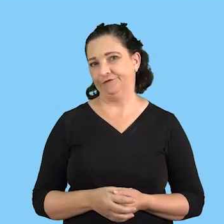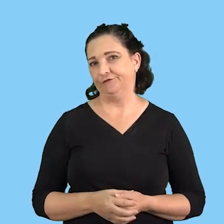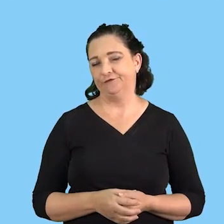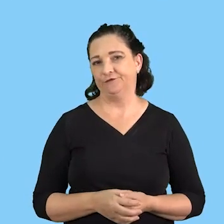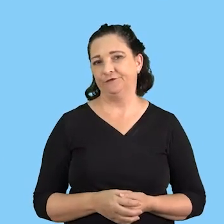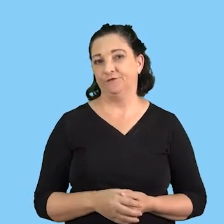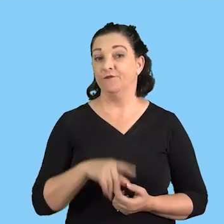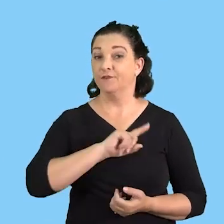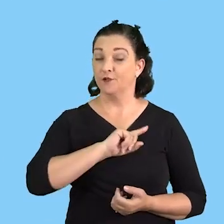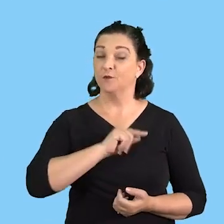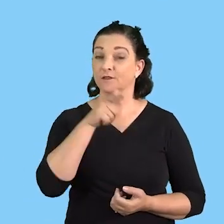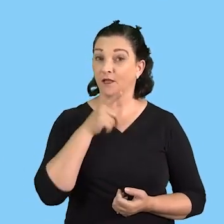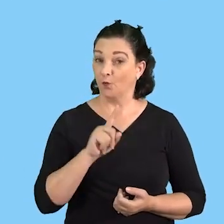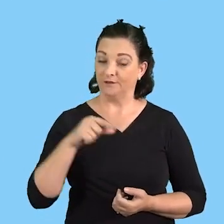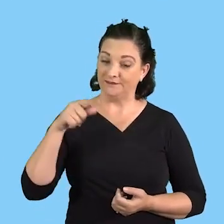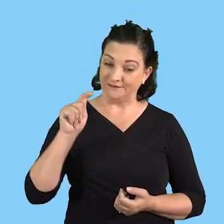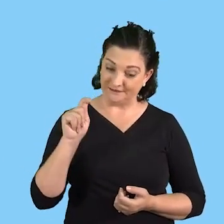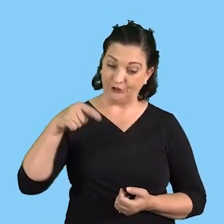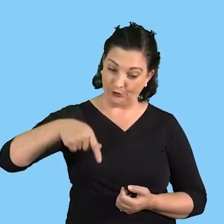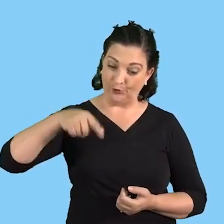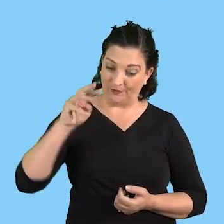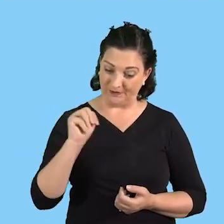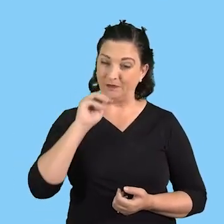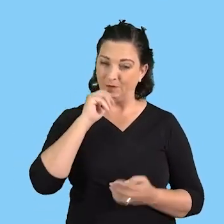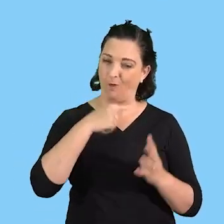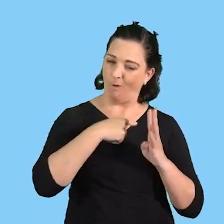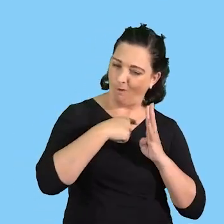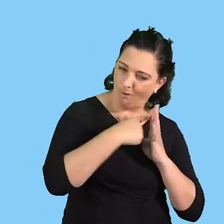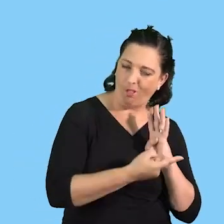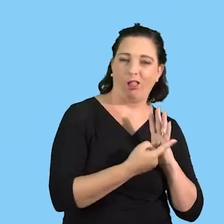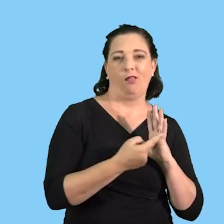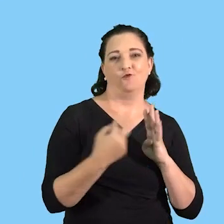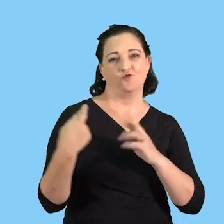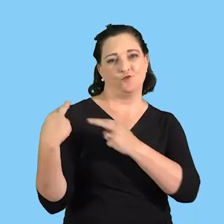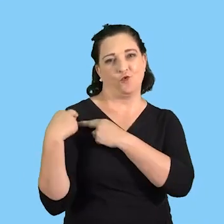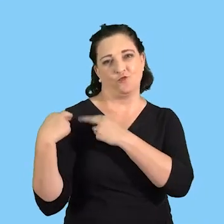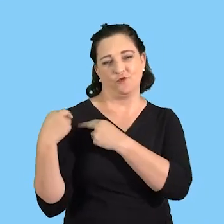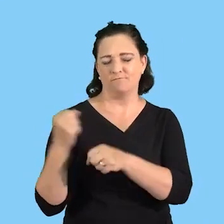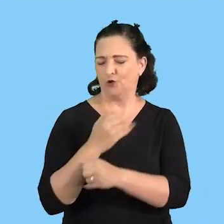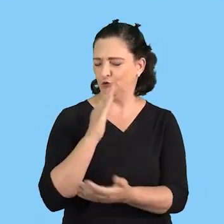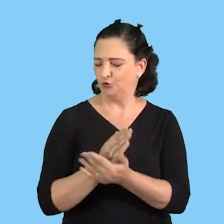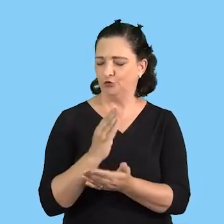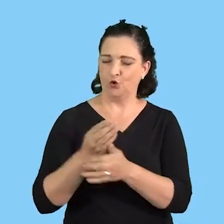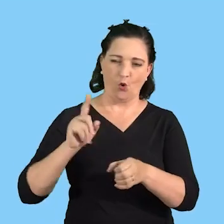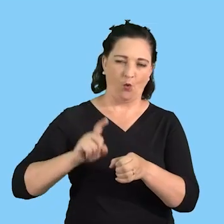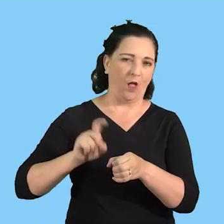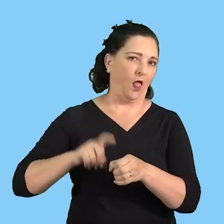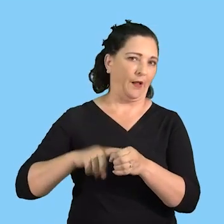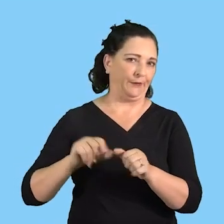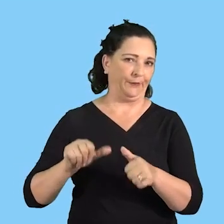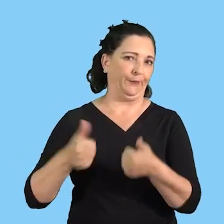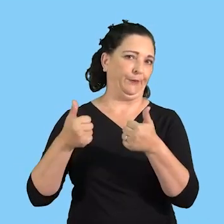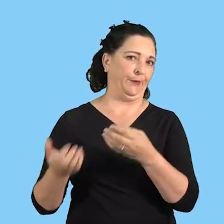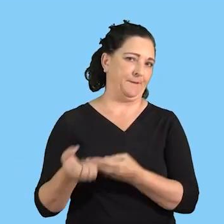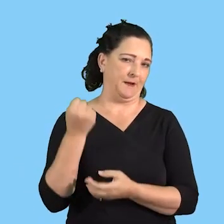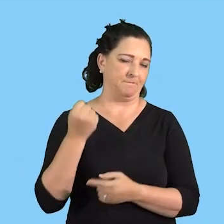they are saying that TQM is everyone's responsibility in ensuring that quality has been achieved.